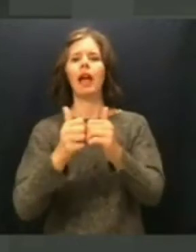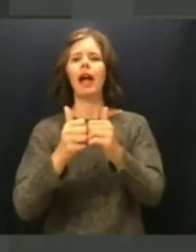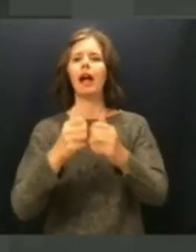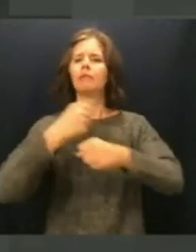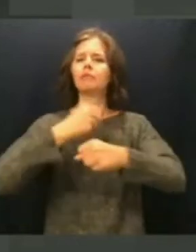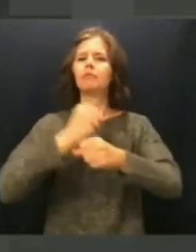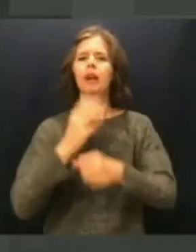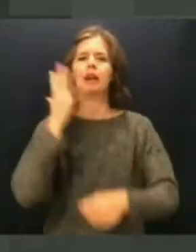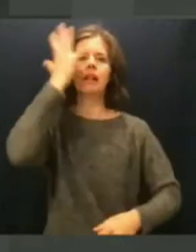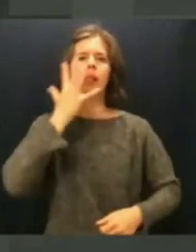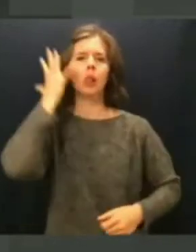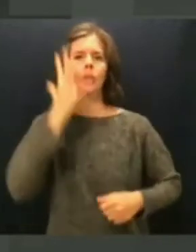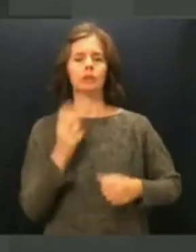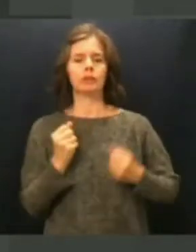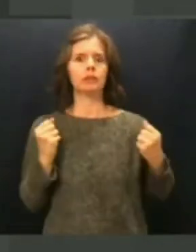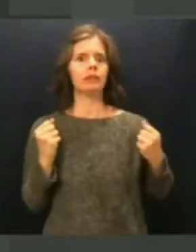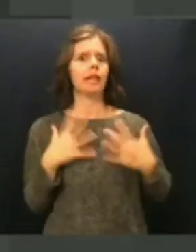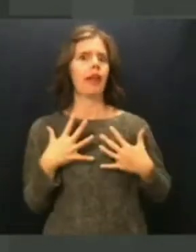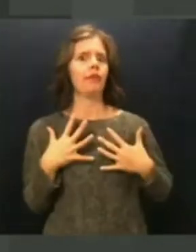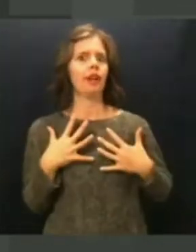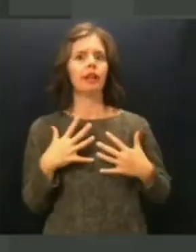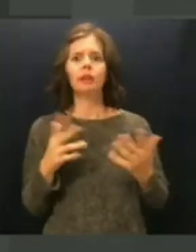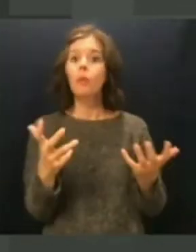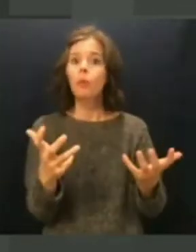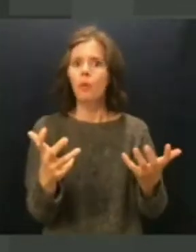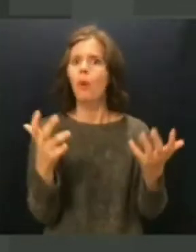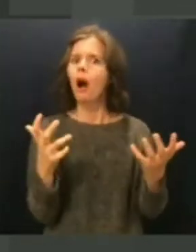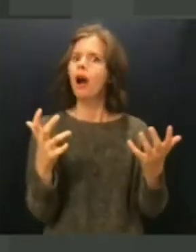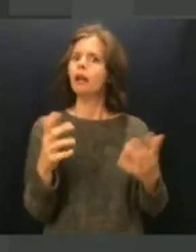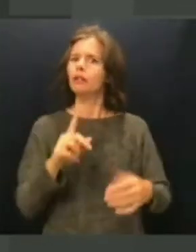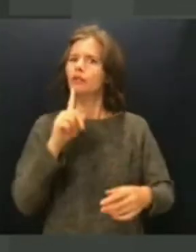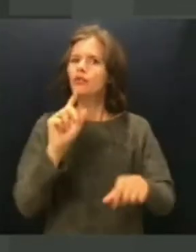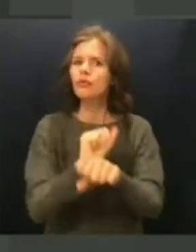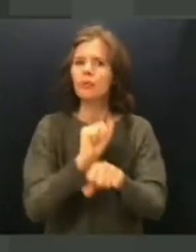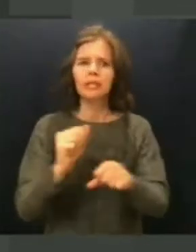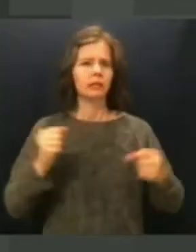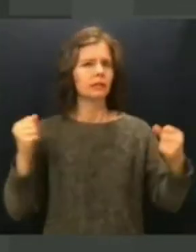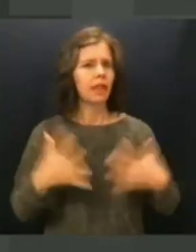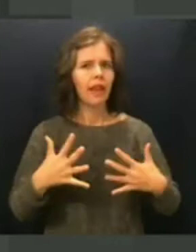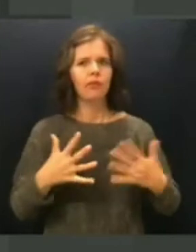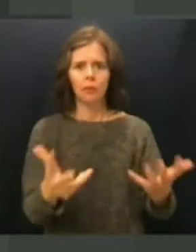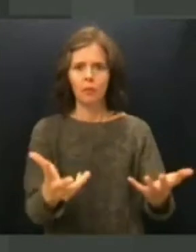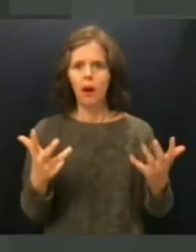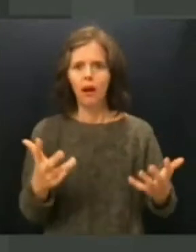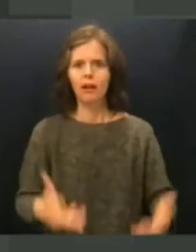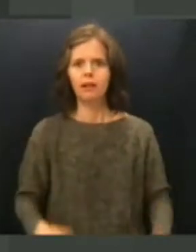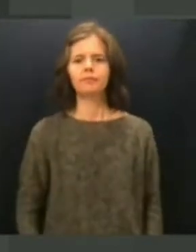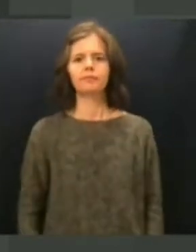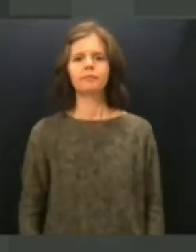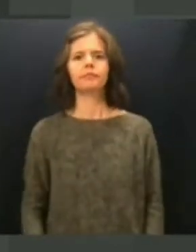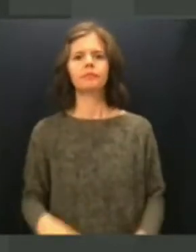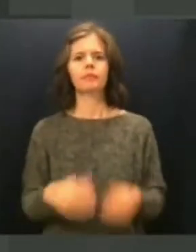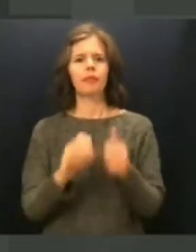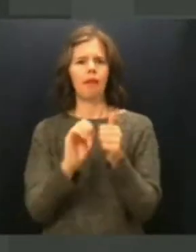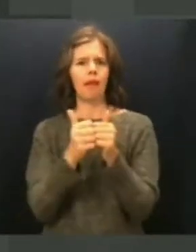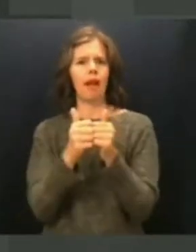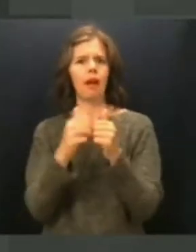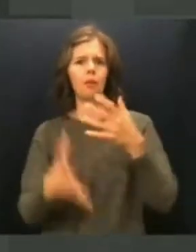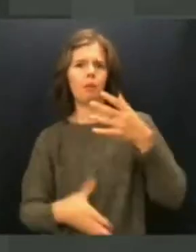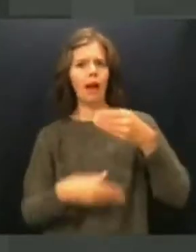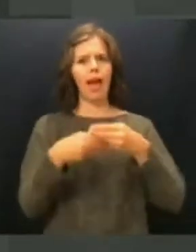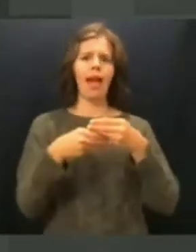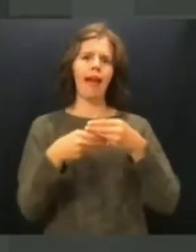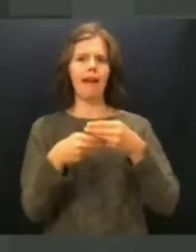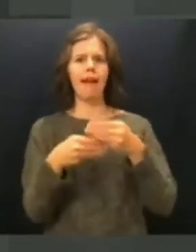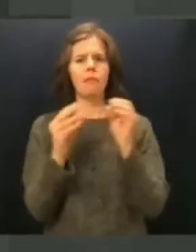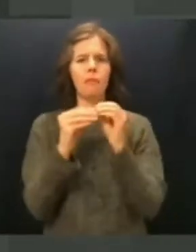to be very scary and we didn't want to take away from the scariness, but we felt let's add some derpiness to it. So it's like a